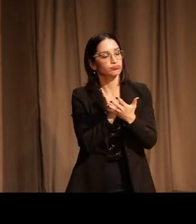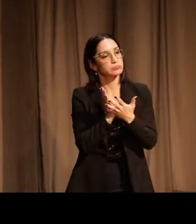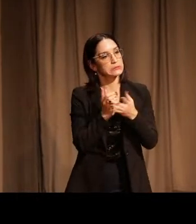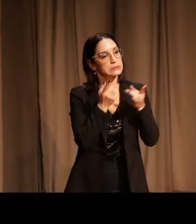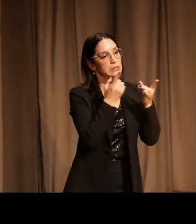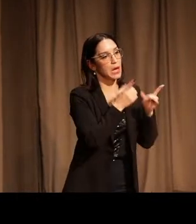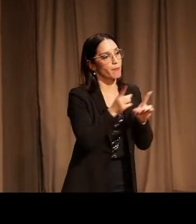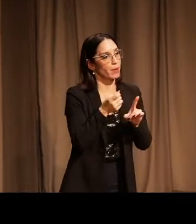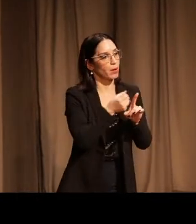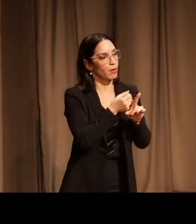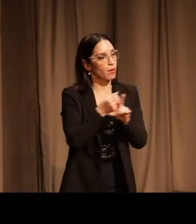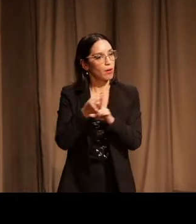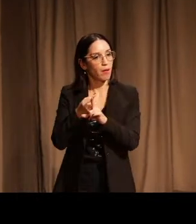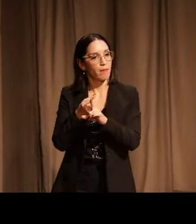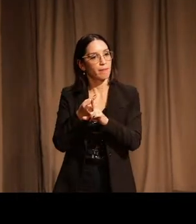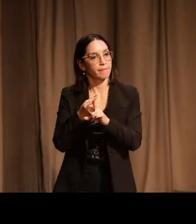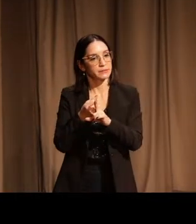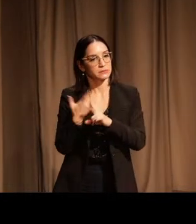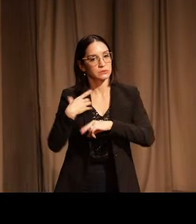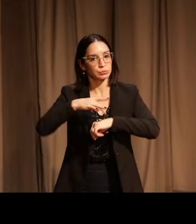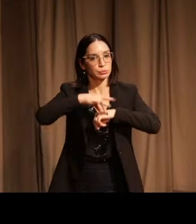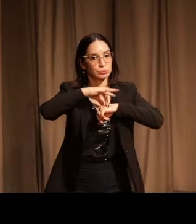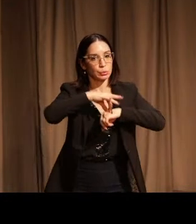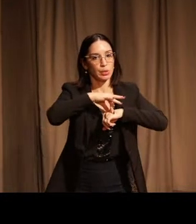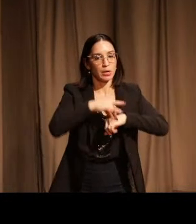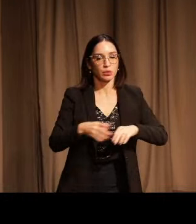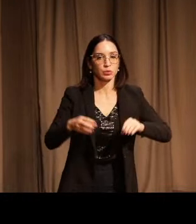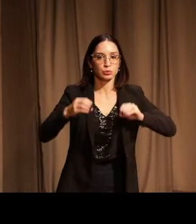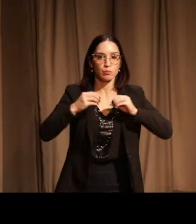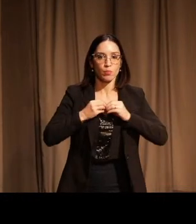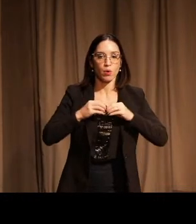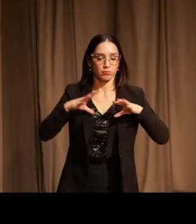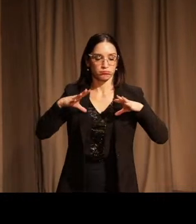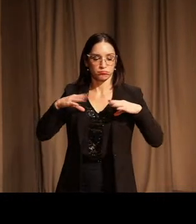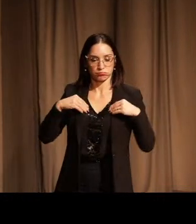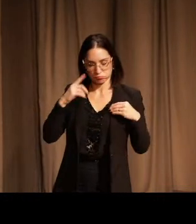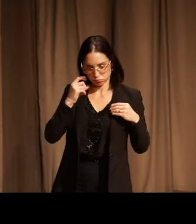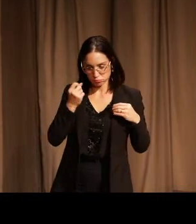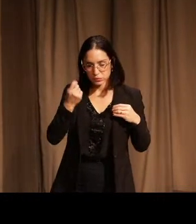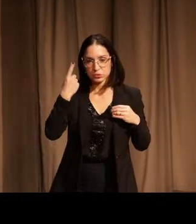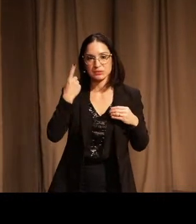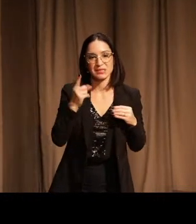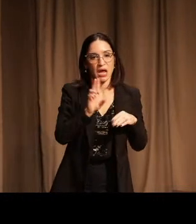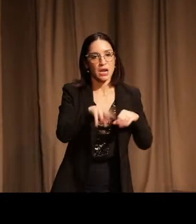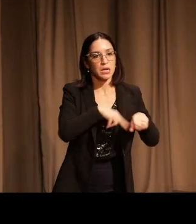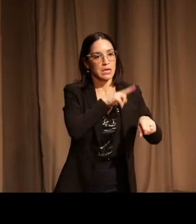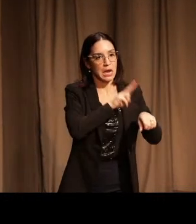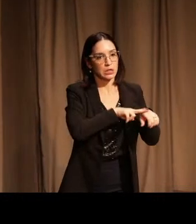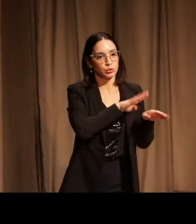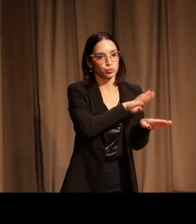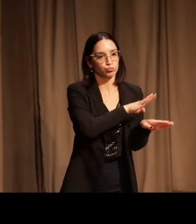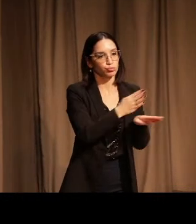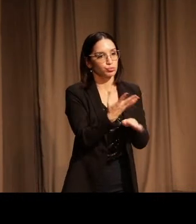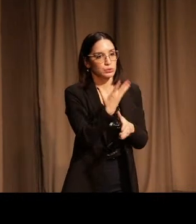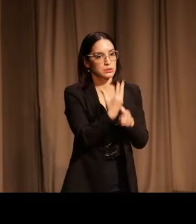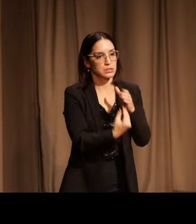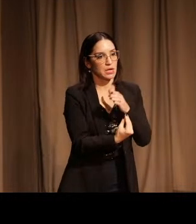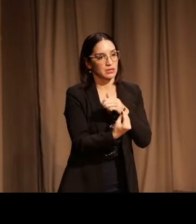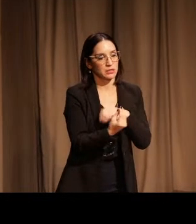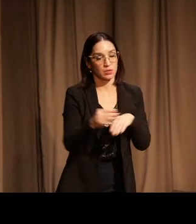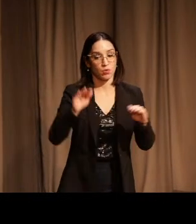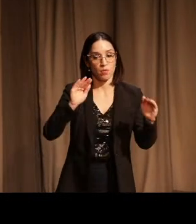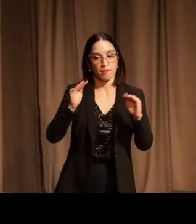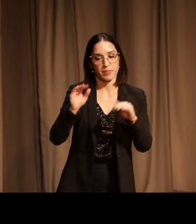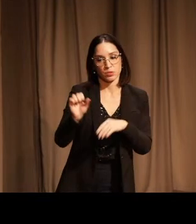more acceptable. It's a natural way of death, as opposed to to